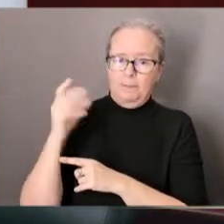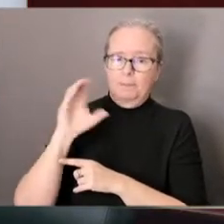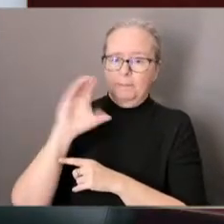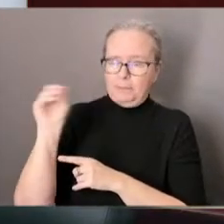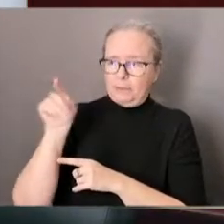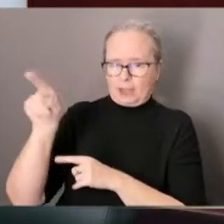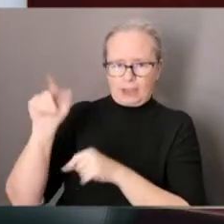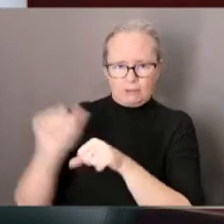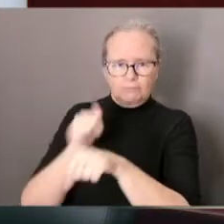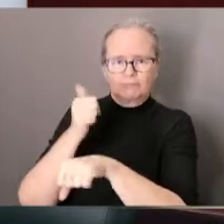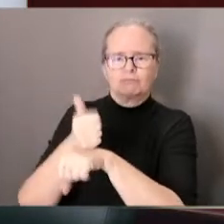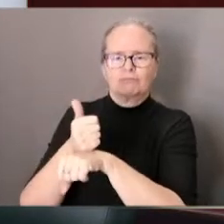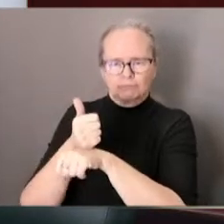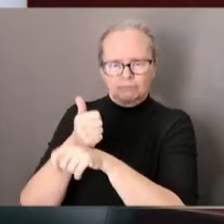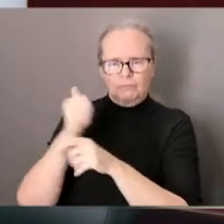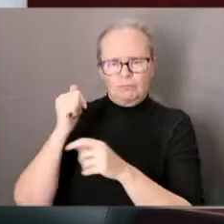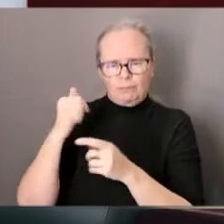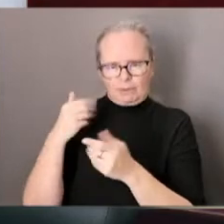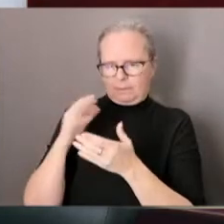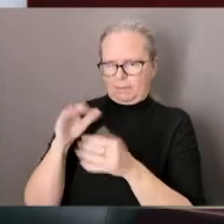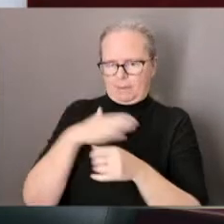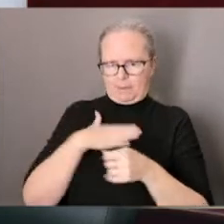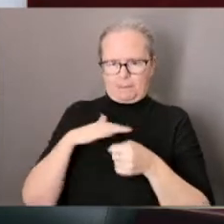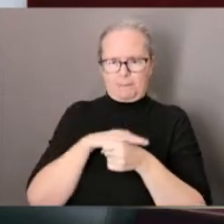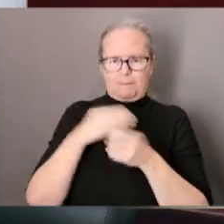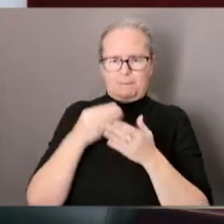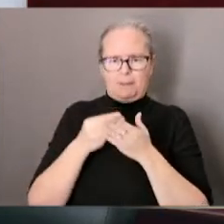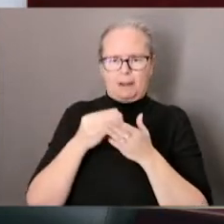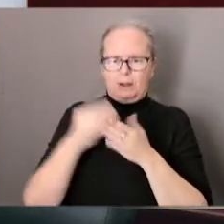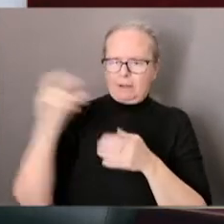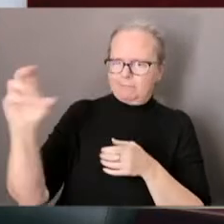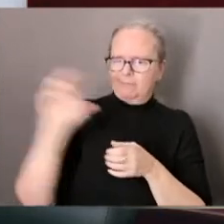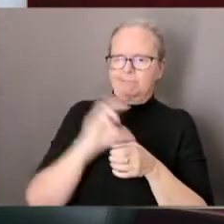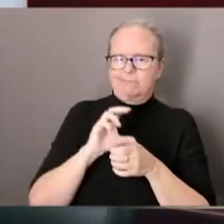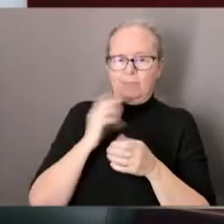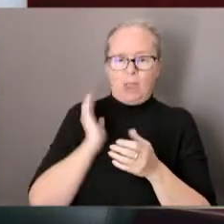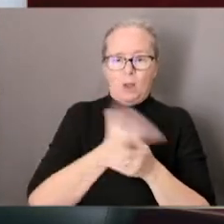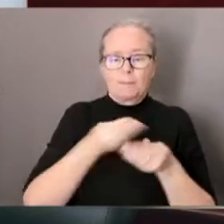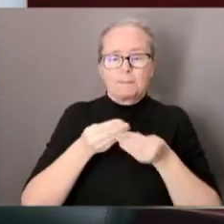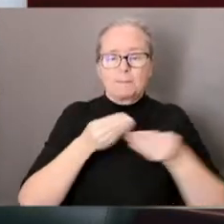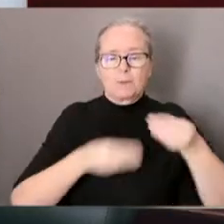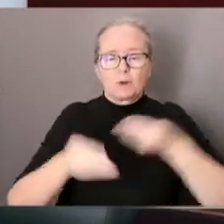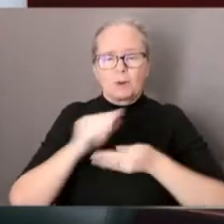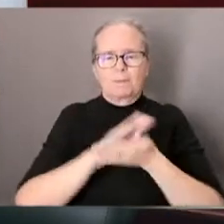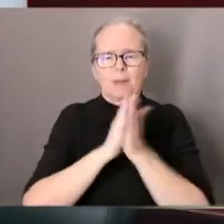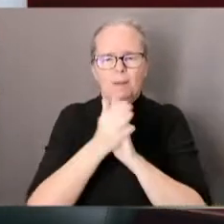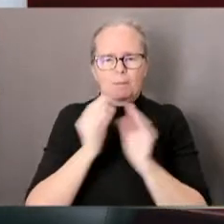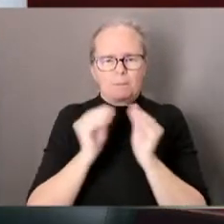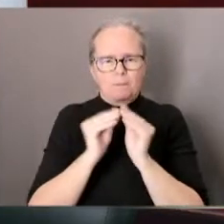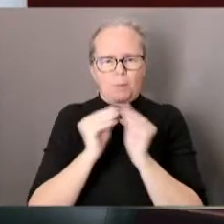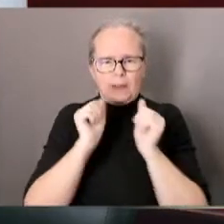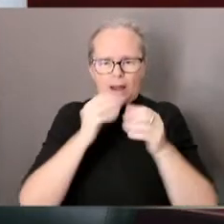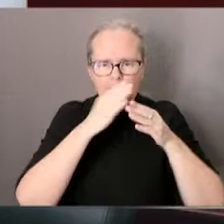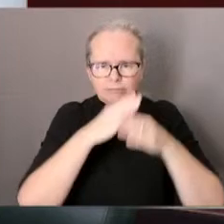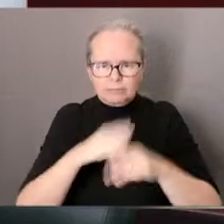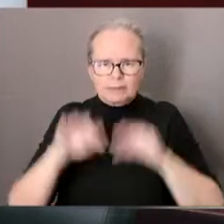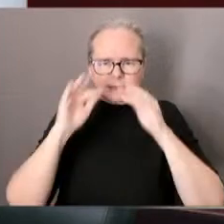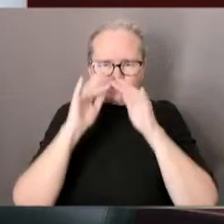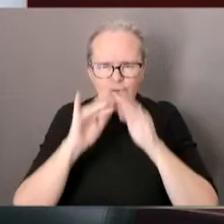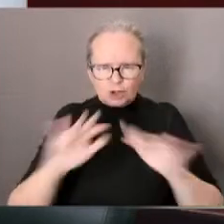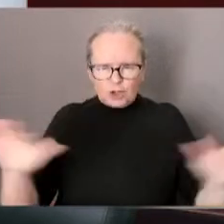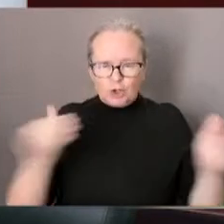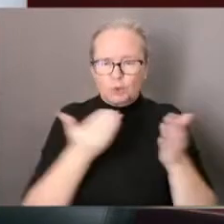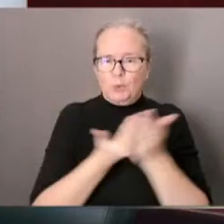creation and our economy is rapidly diversifying into new and emerging sectors we also continue to lead the world in Alberta's